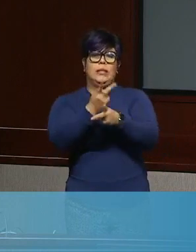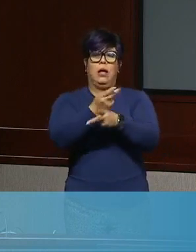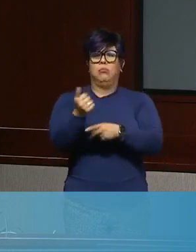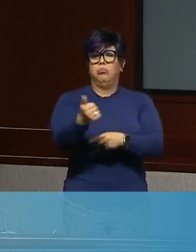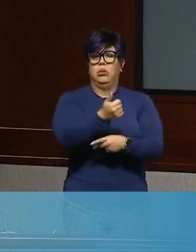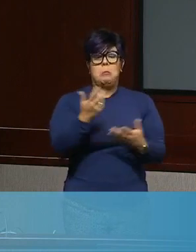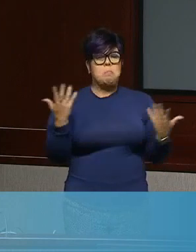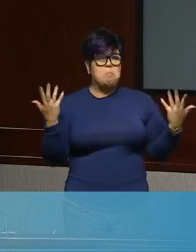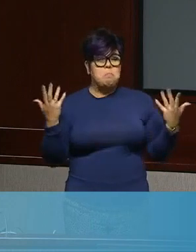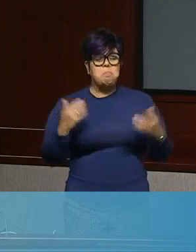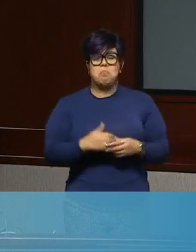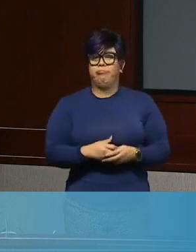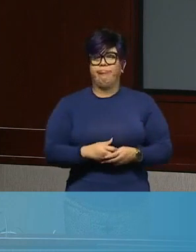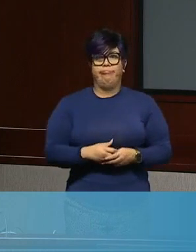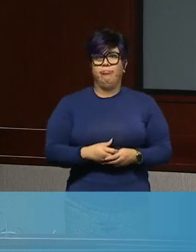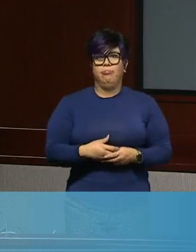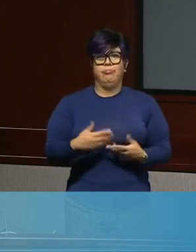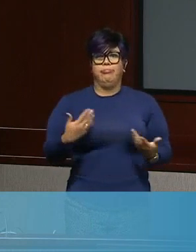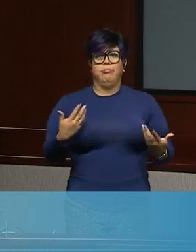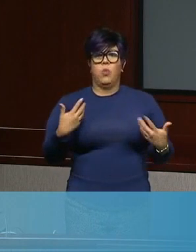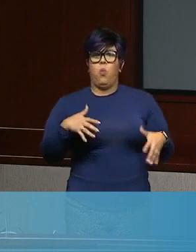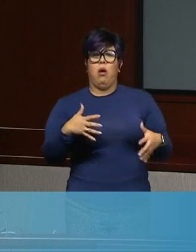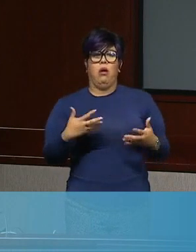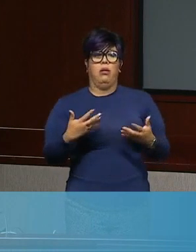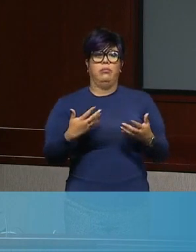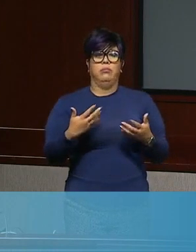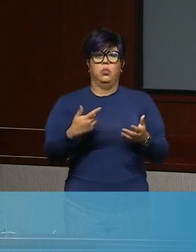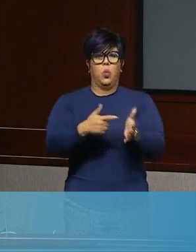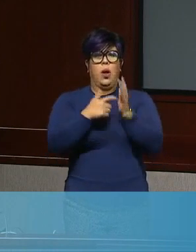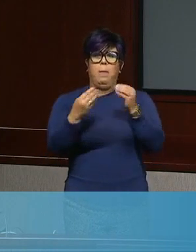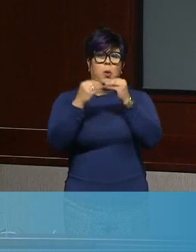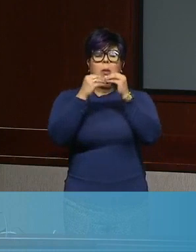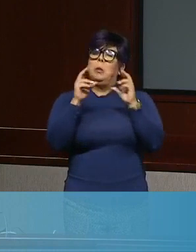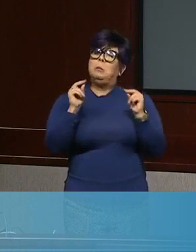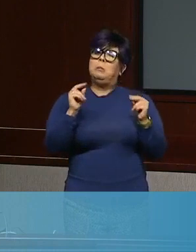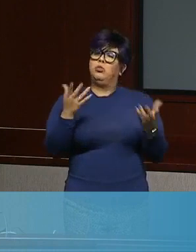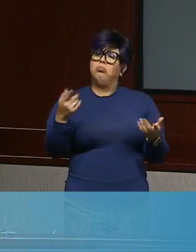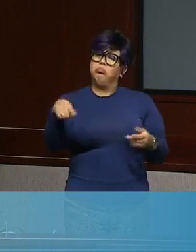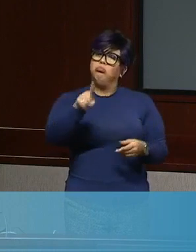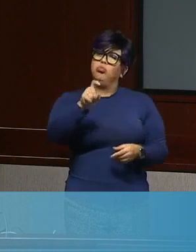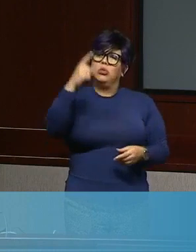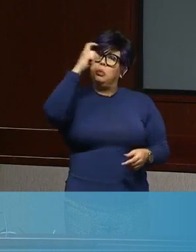and it hasn't changed. We're asking people to use good judgment.